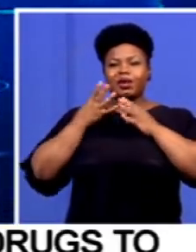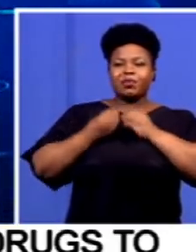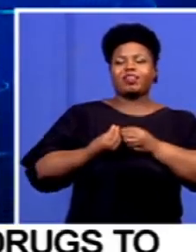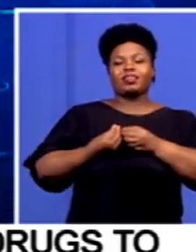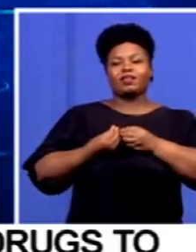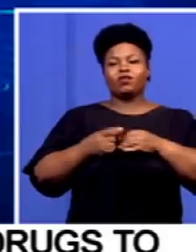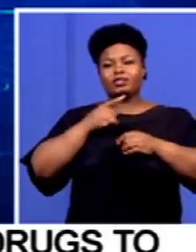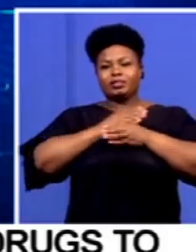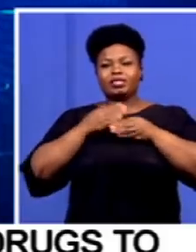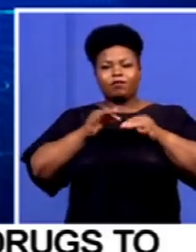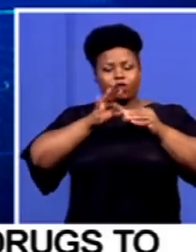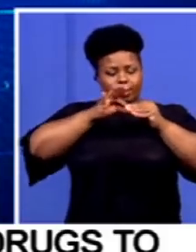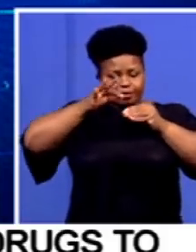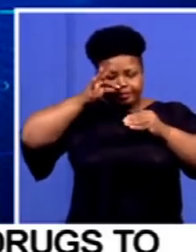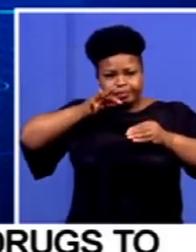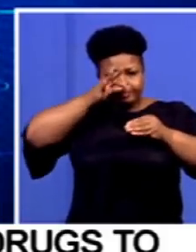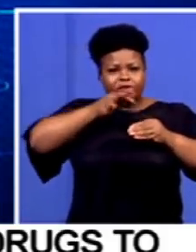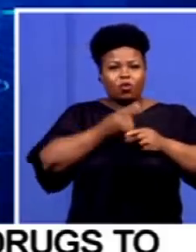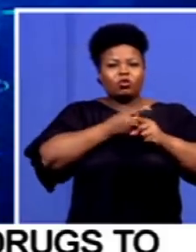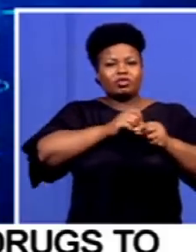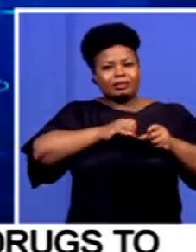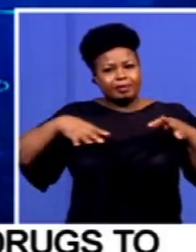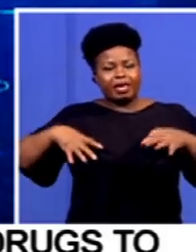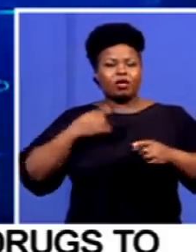Also, drugs that are being shipped,